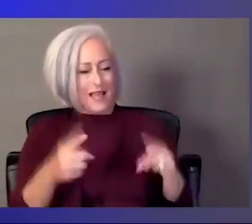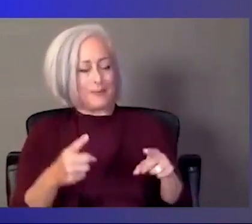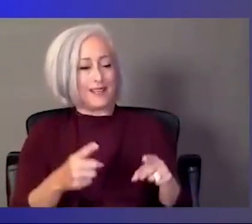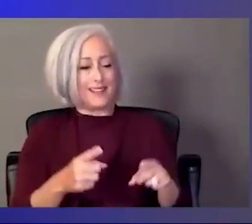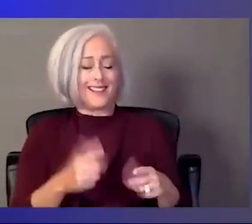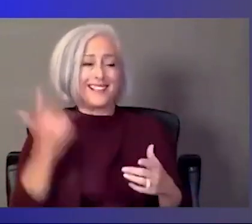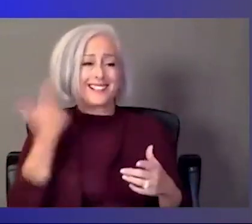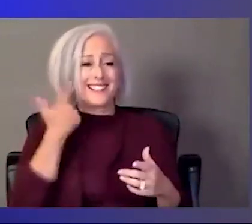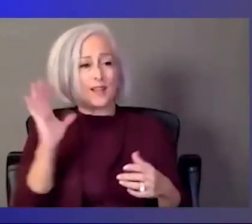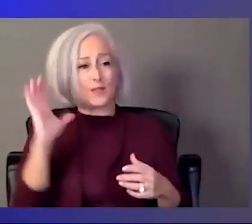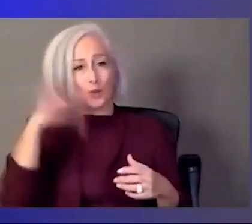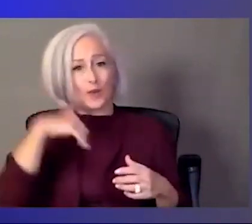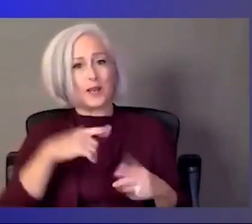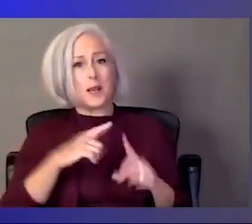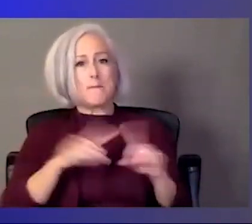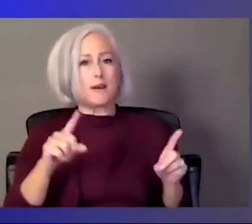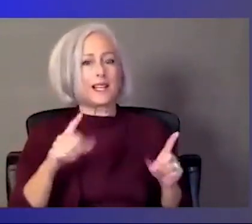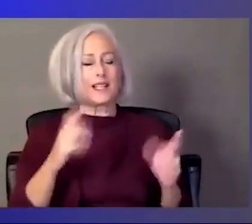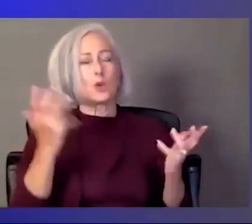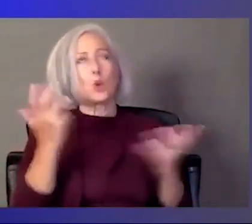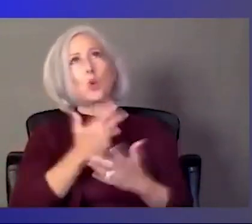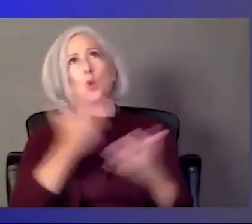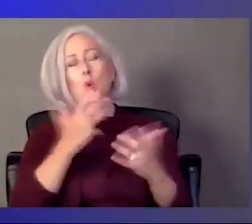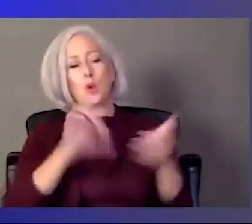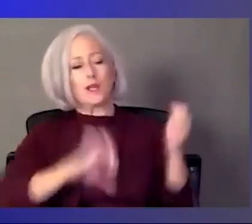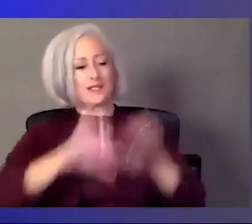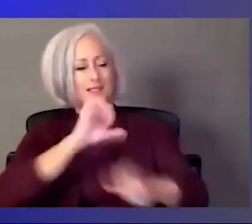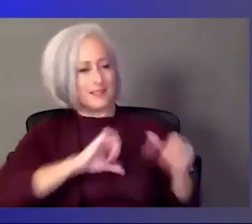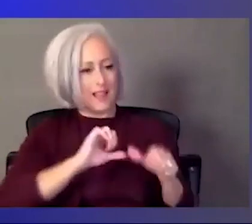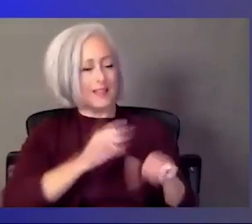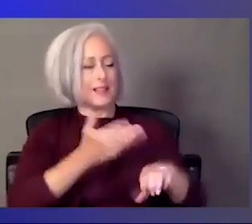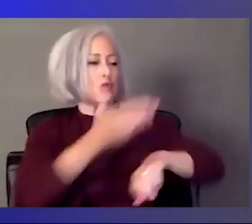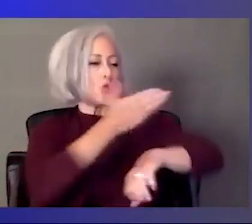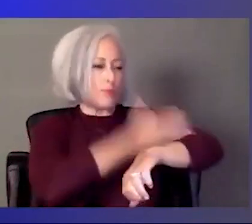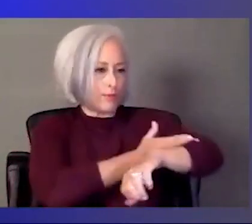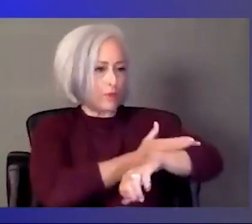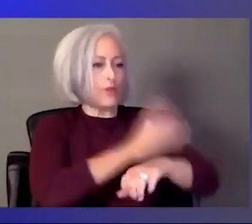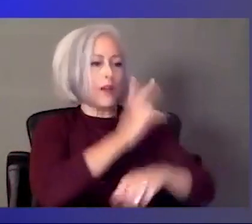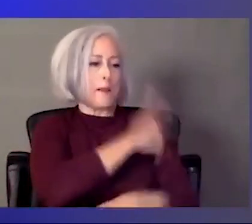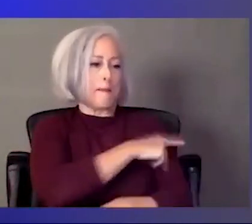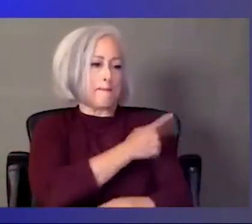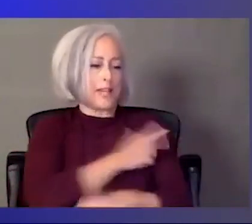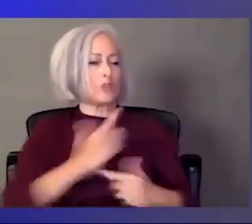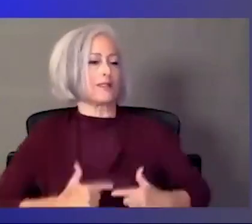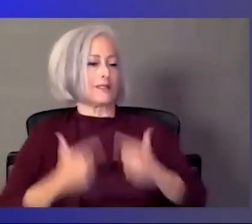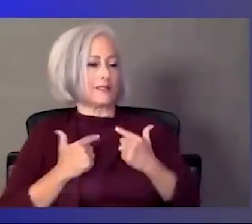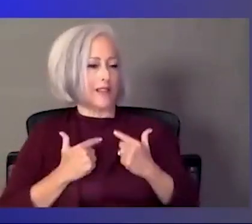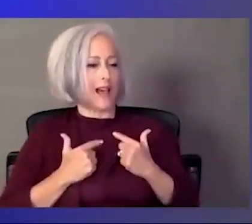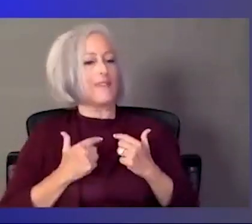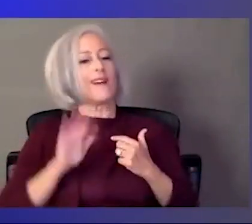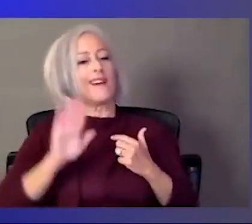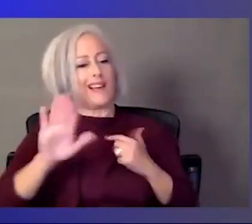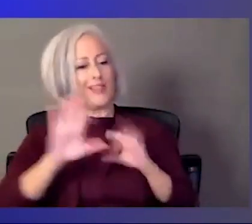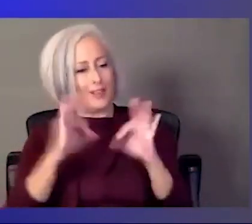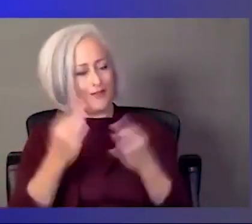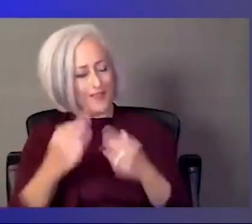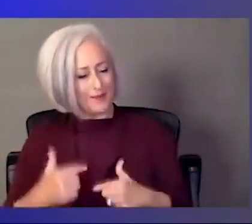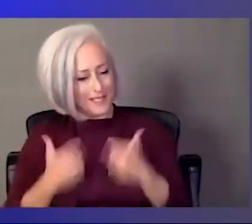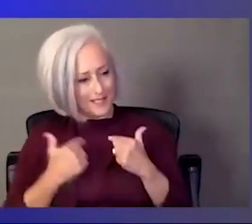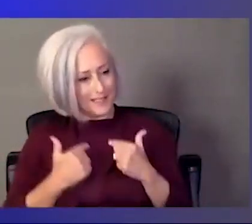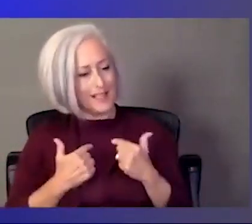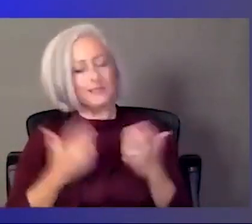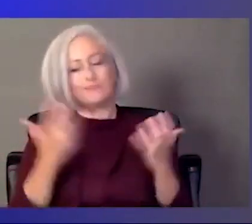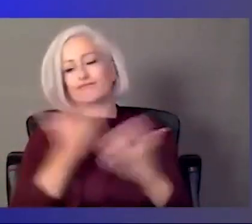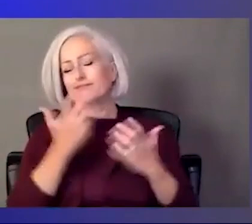whiz science, and it's resulting in improvement in patients' lives and their families. So it's an incredible time.